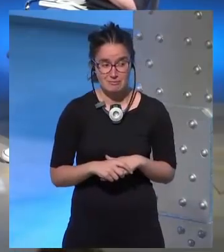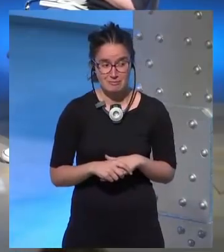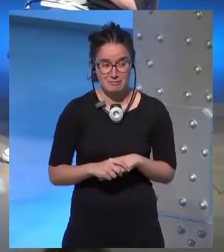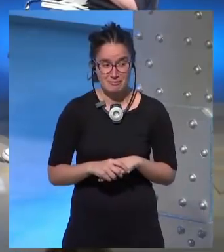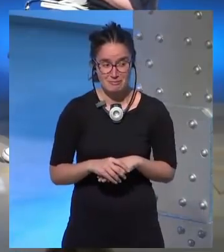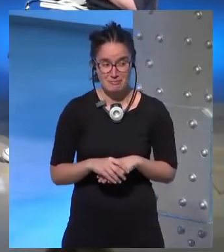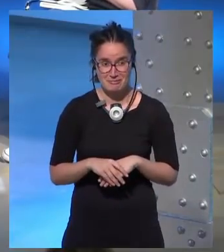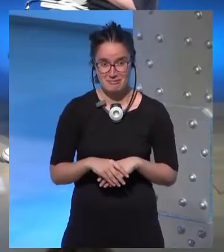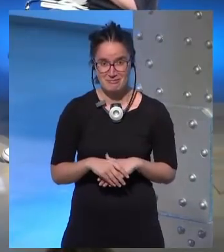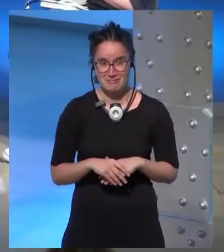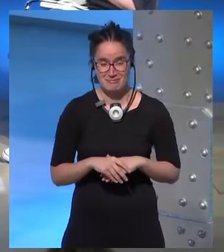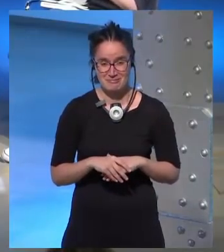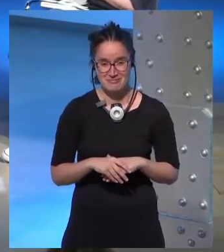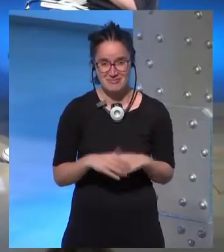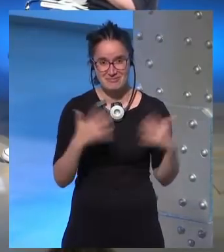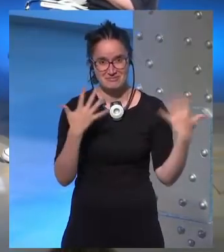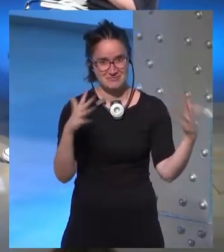Thank you.